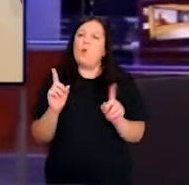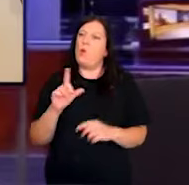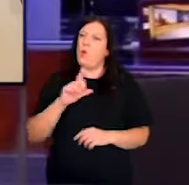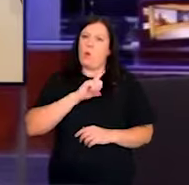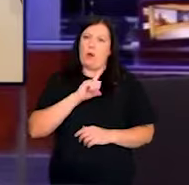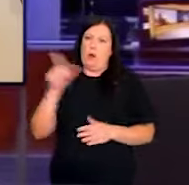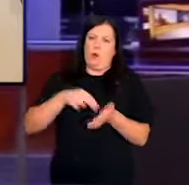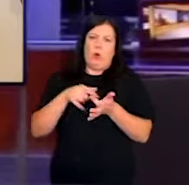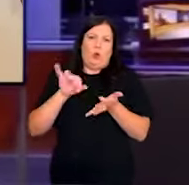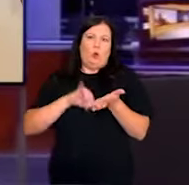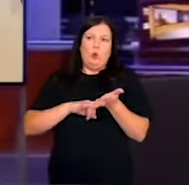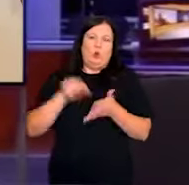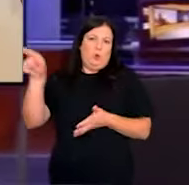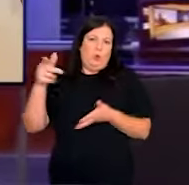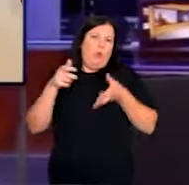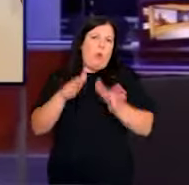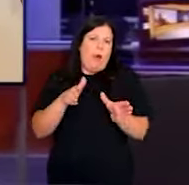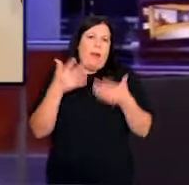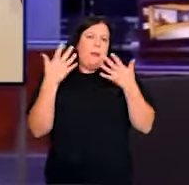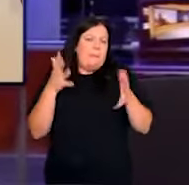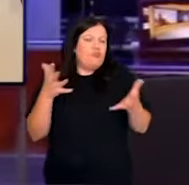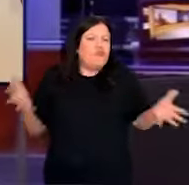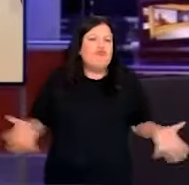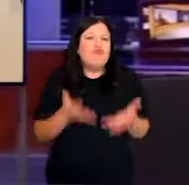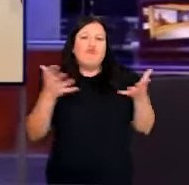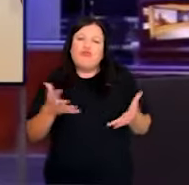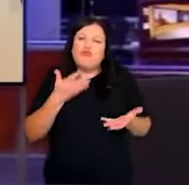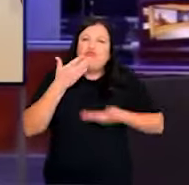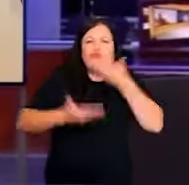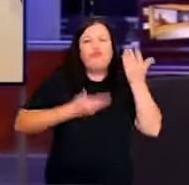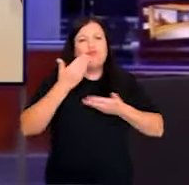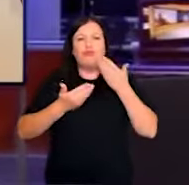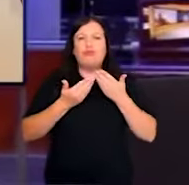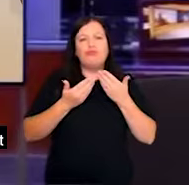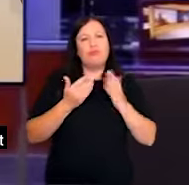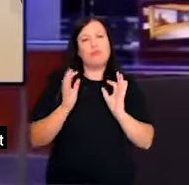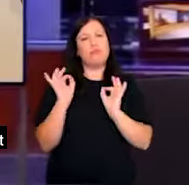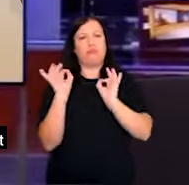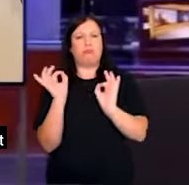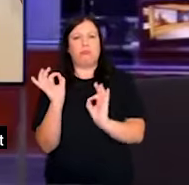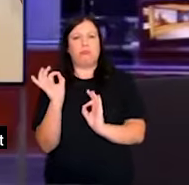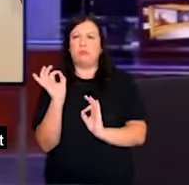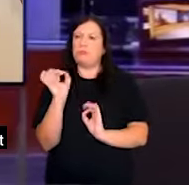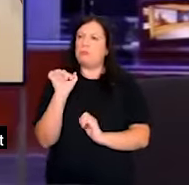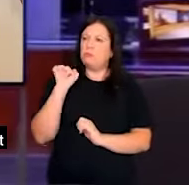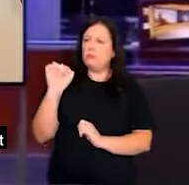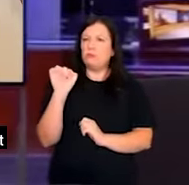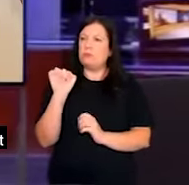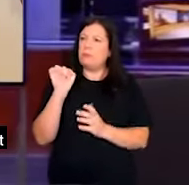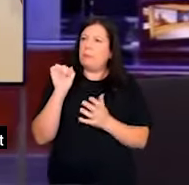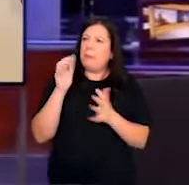entertained and motivated during this crisis. It is so refreshing to see someone doing their